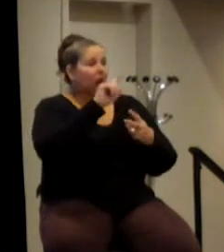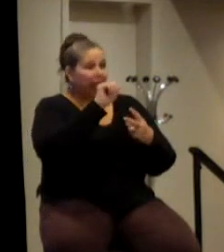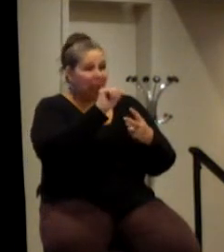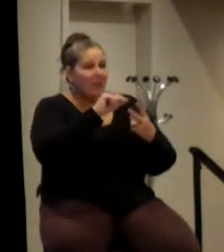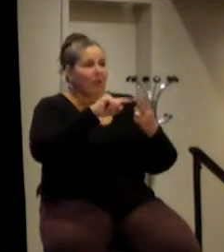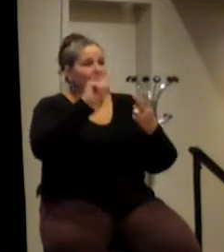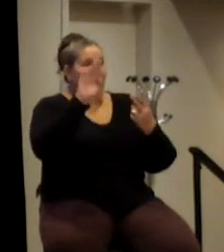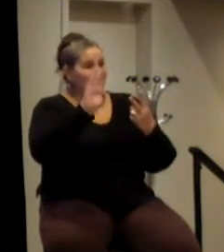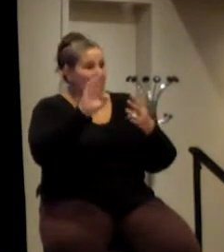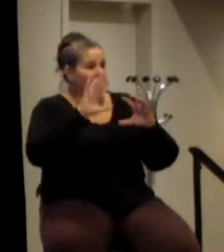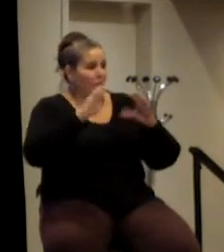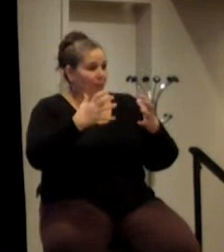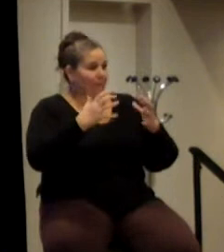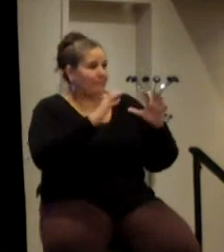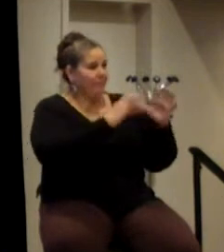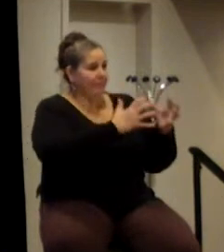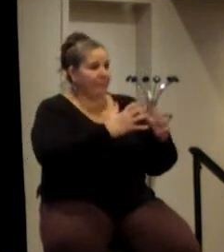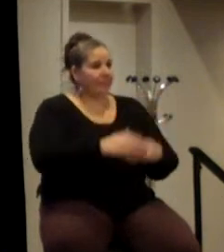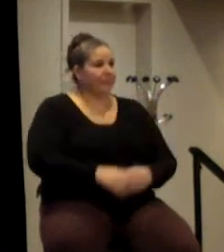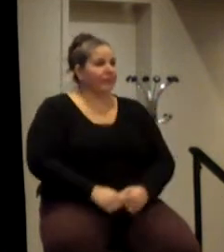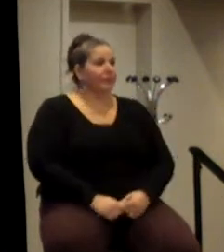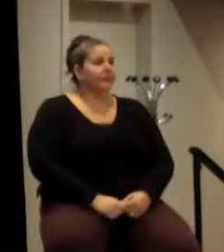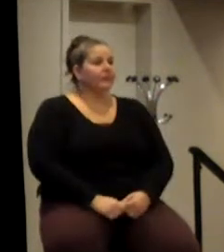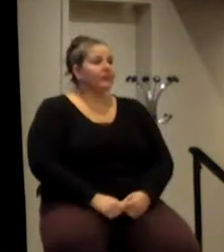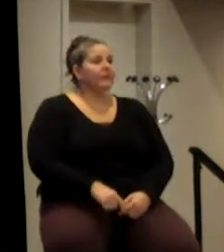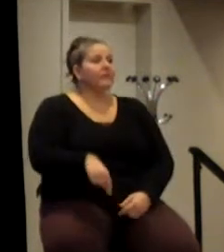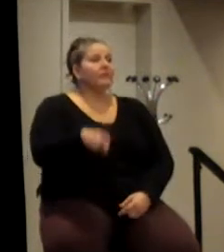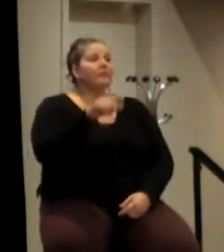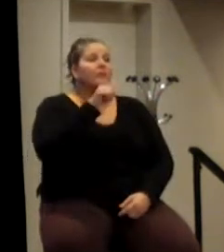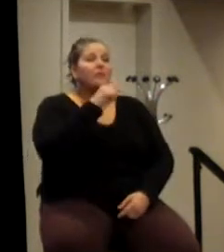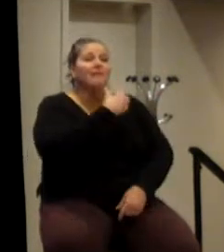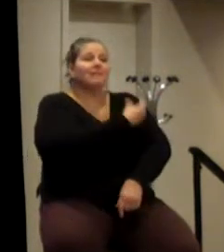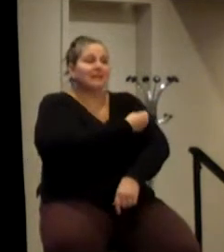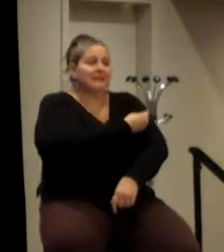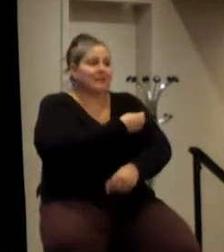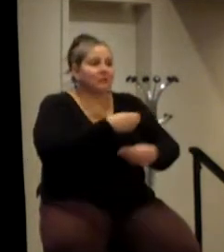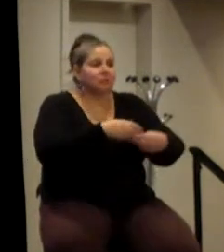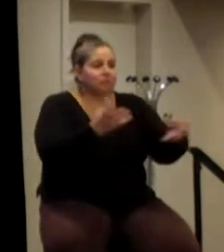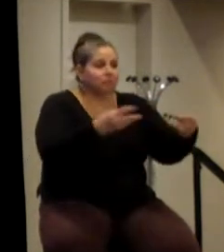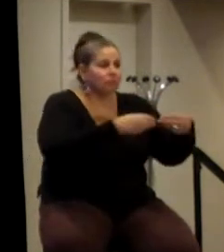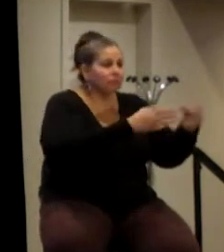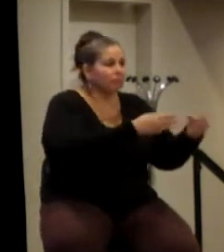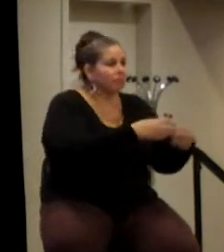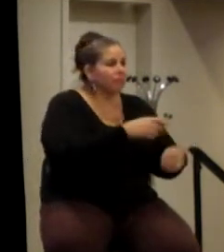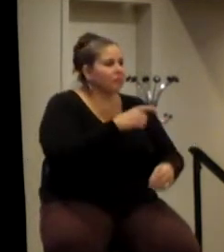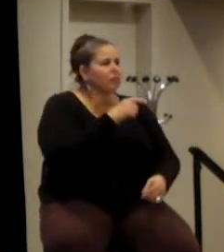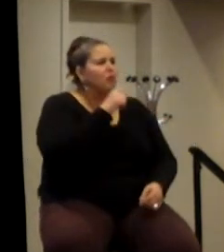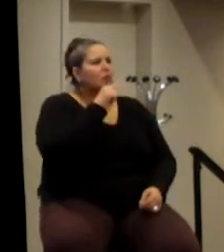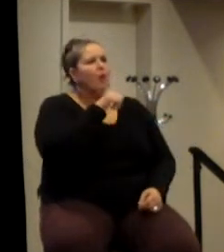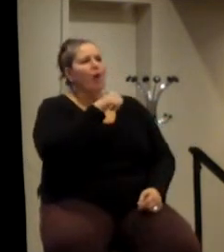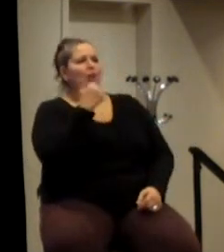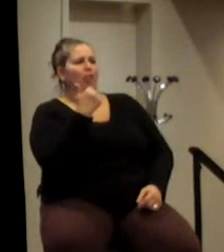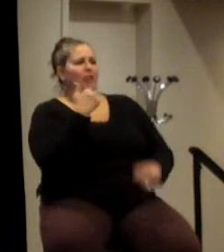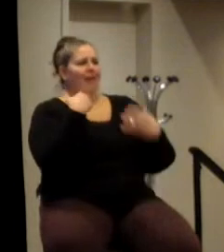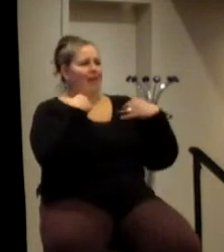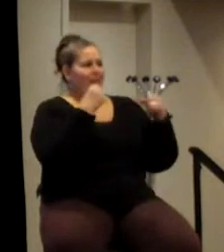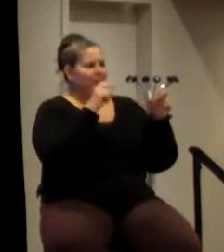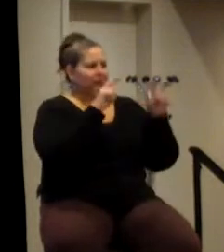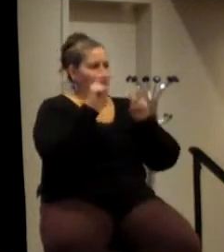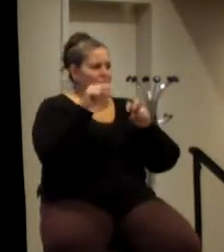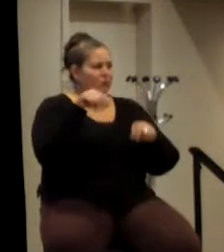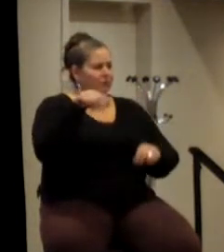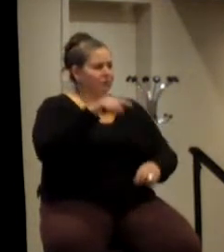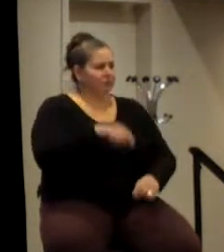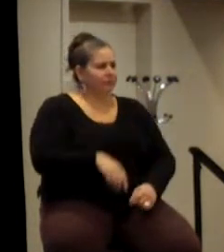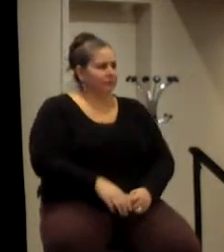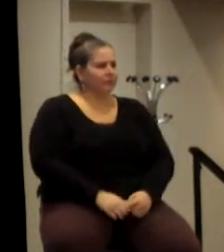go to those with comorbidities even more. And so that's good. But I'm